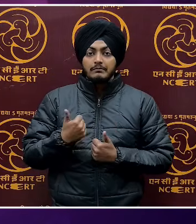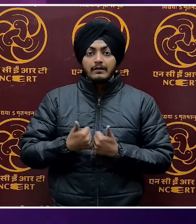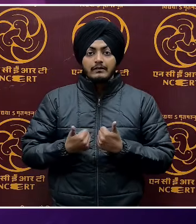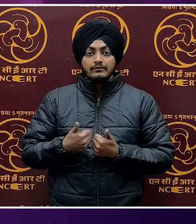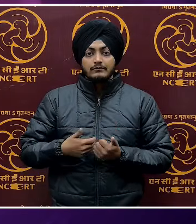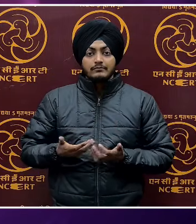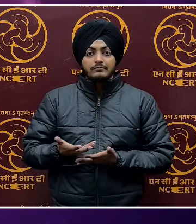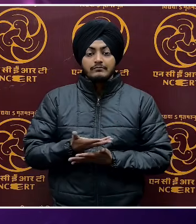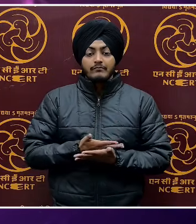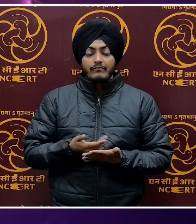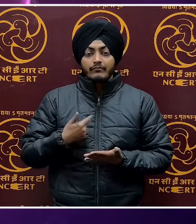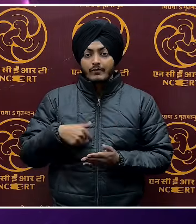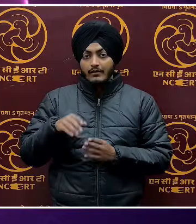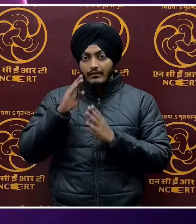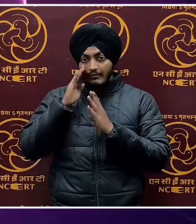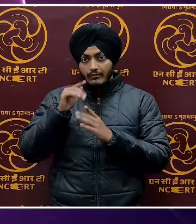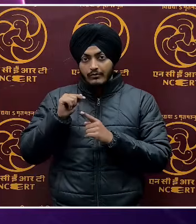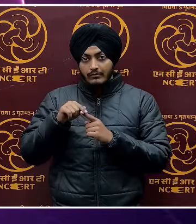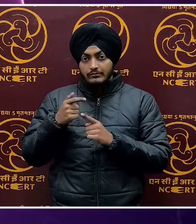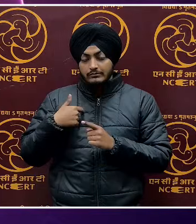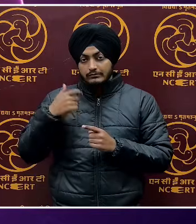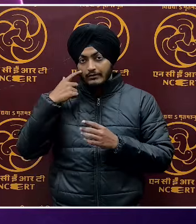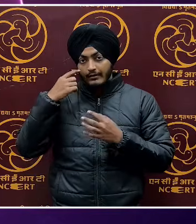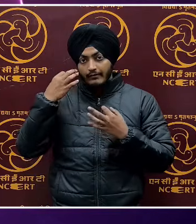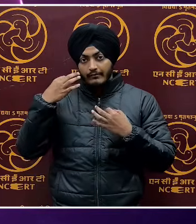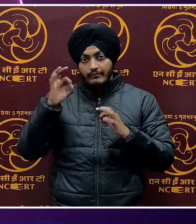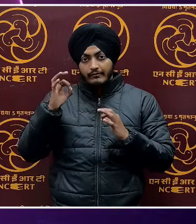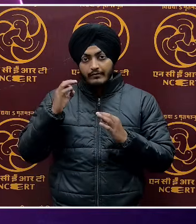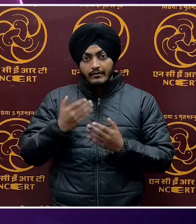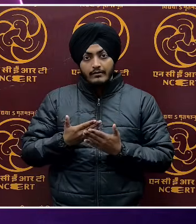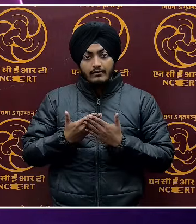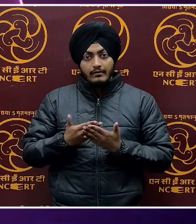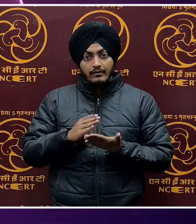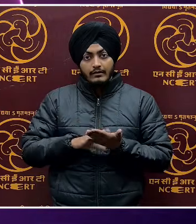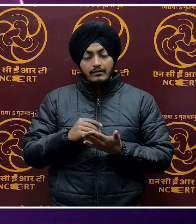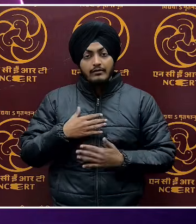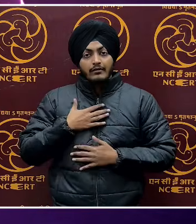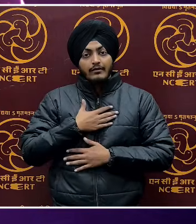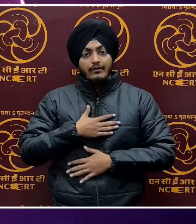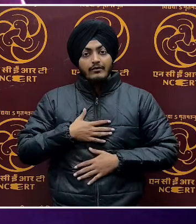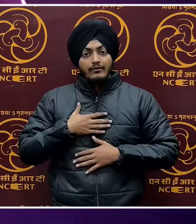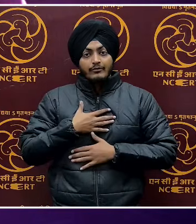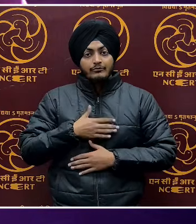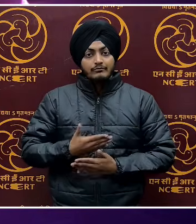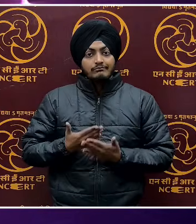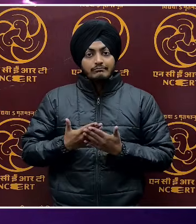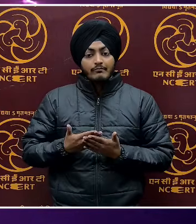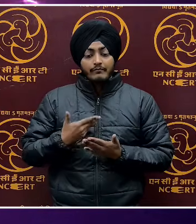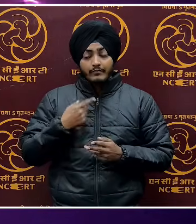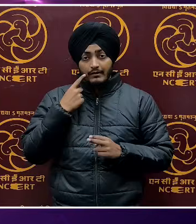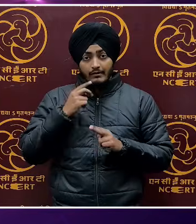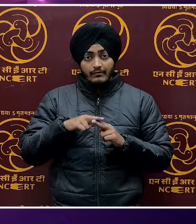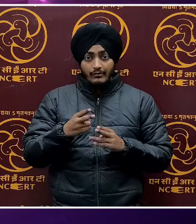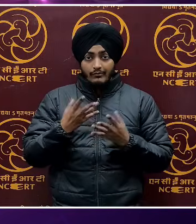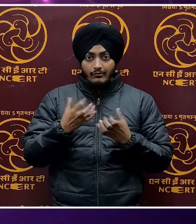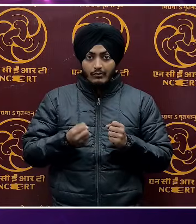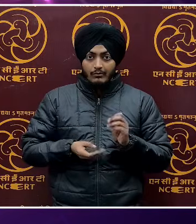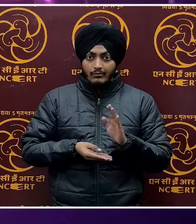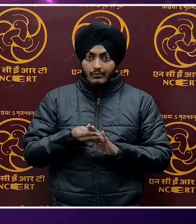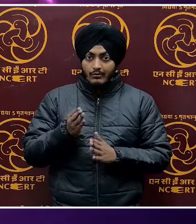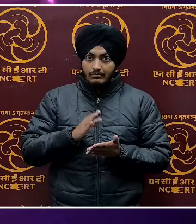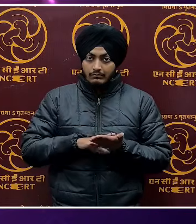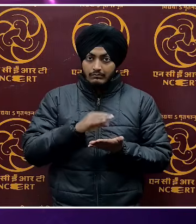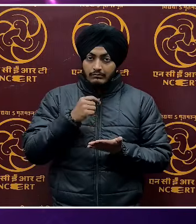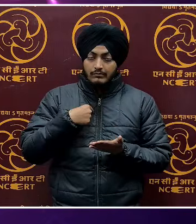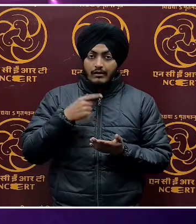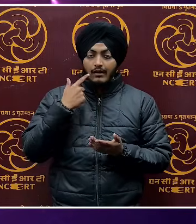Paricharcha, where we are focusing on stress-free learning, joyful examinations time. If you want to know more about this initiative, you can actually log